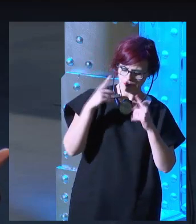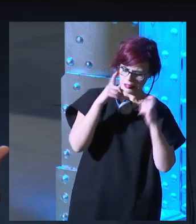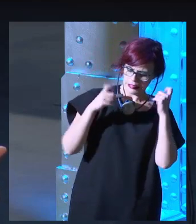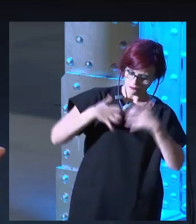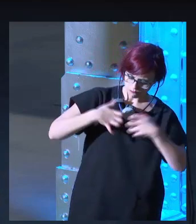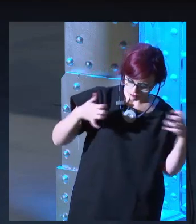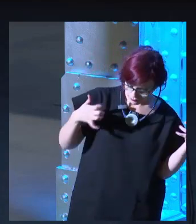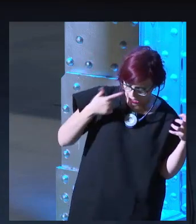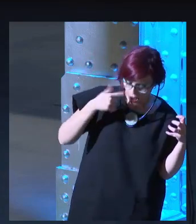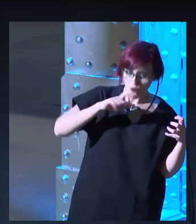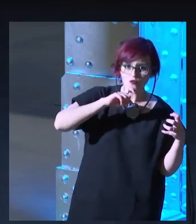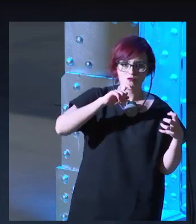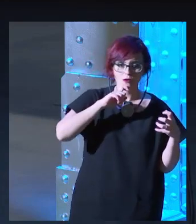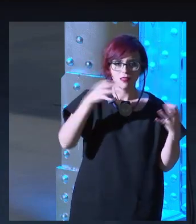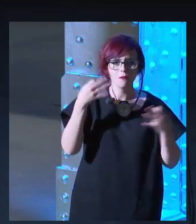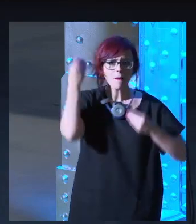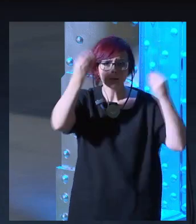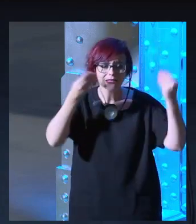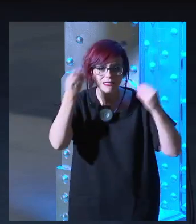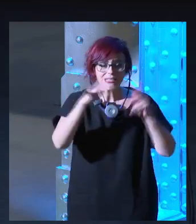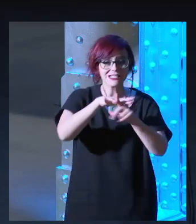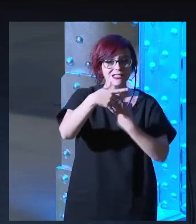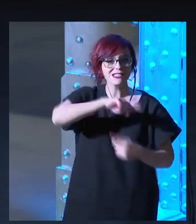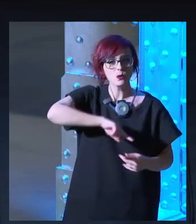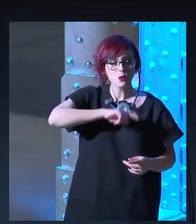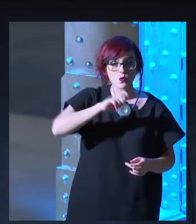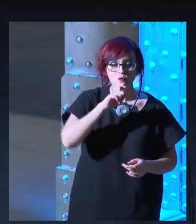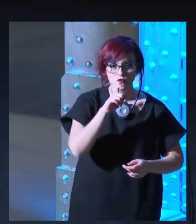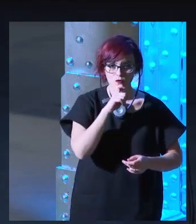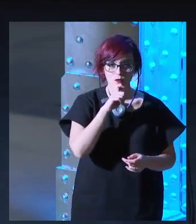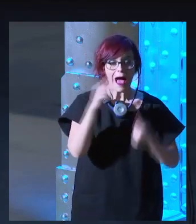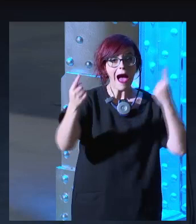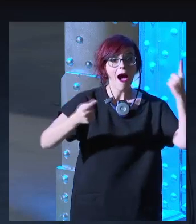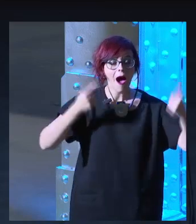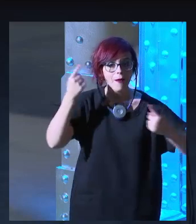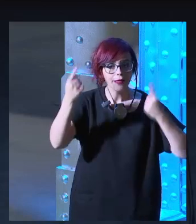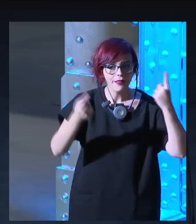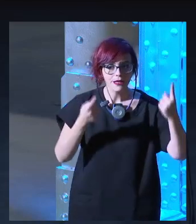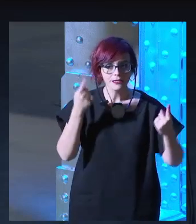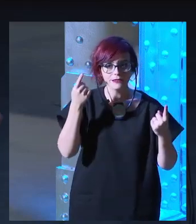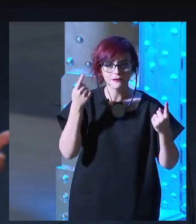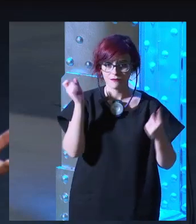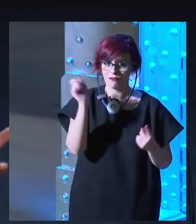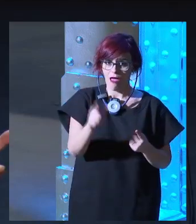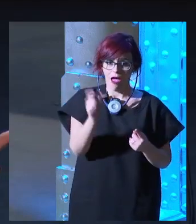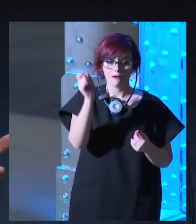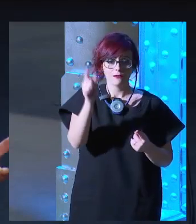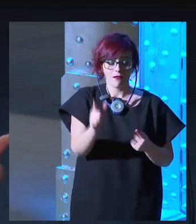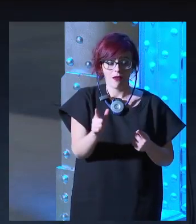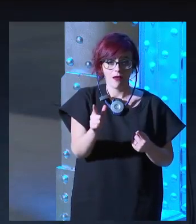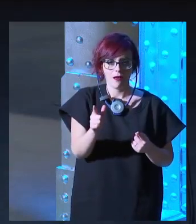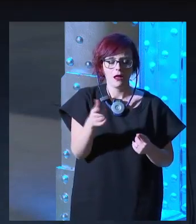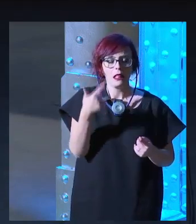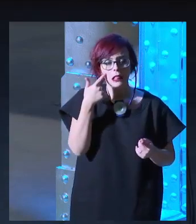it. Mm-hmm. Sometimes it's really quite old-fashioned stuff, like what sort of a person do I want to be? Do I like the person I